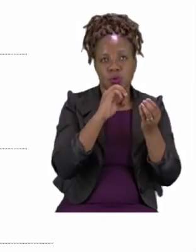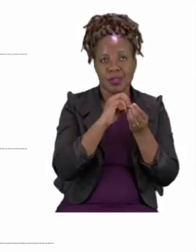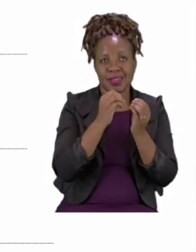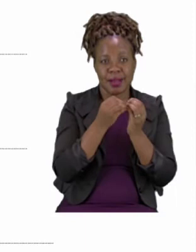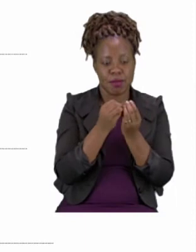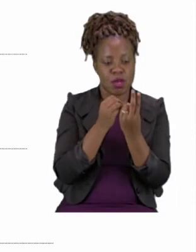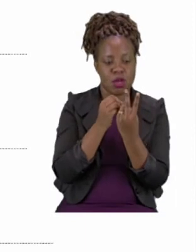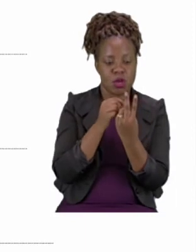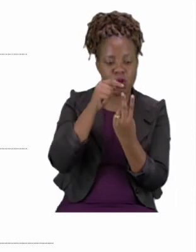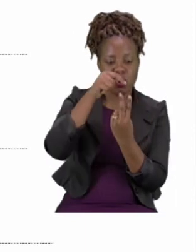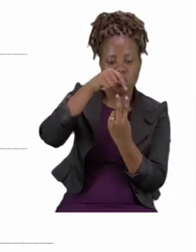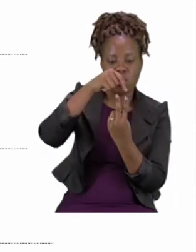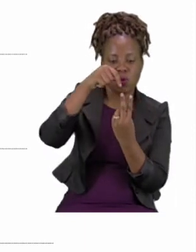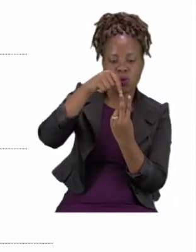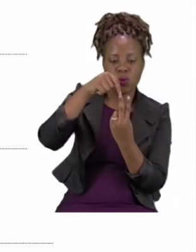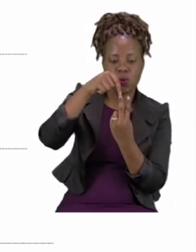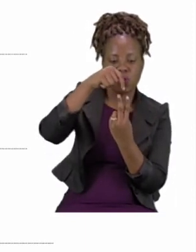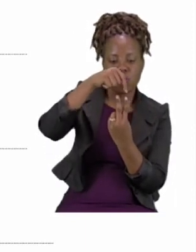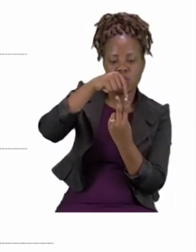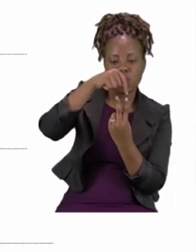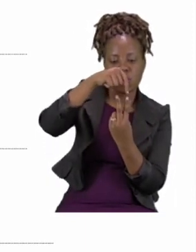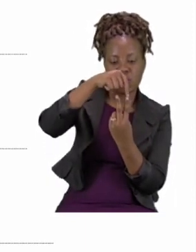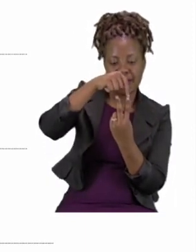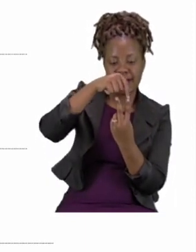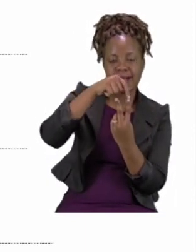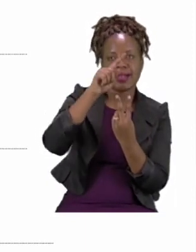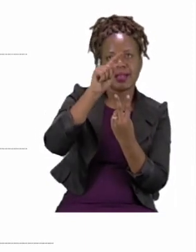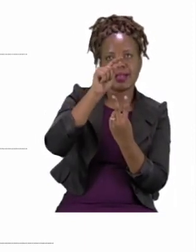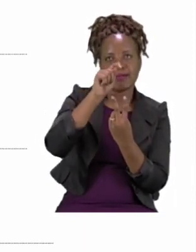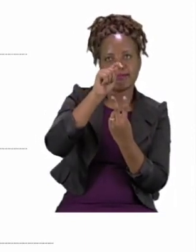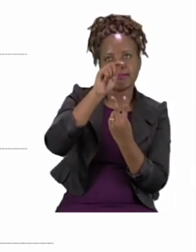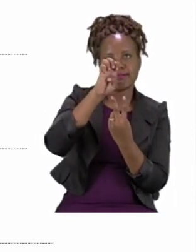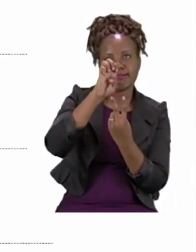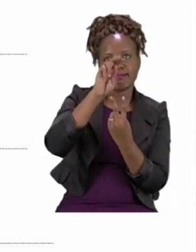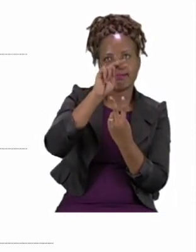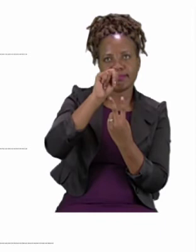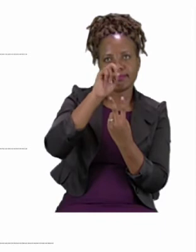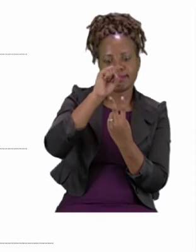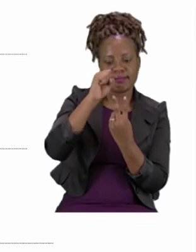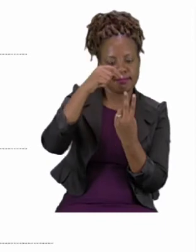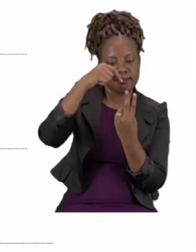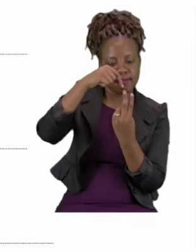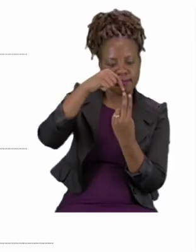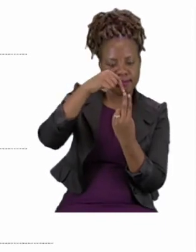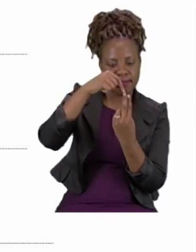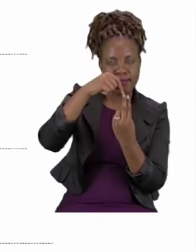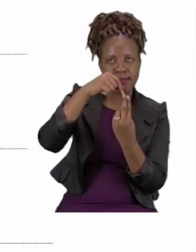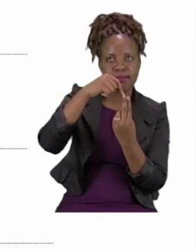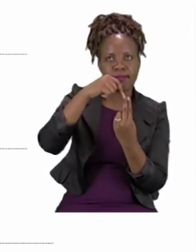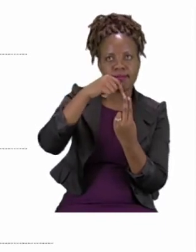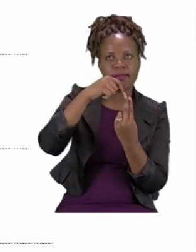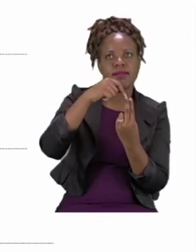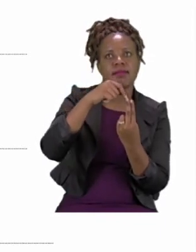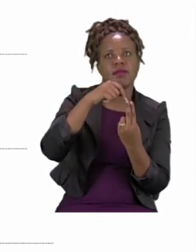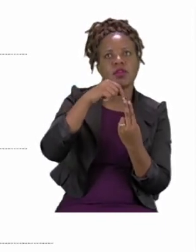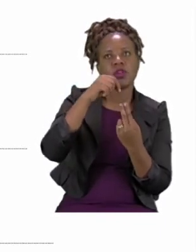the tens. And then the number behind it would be the units. If you take a look